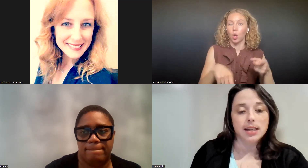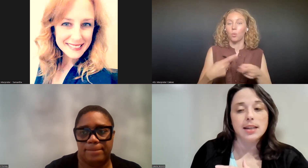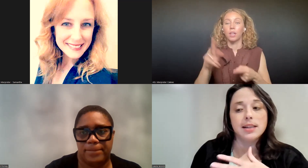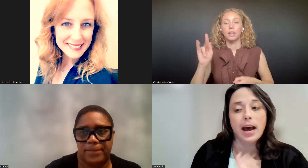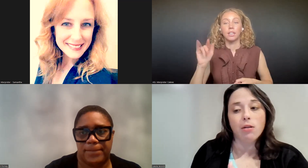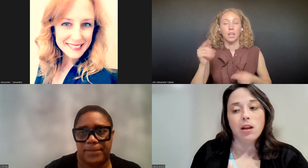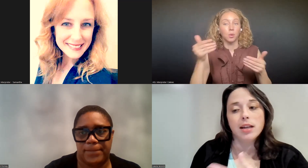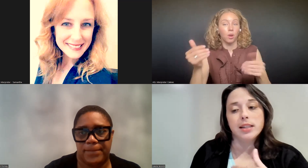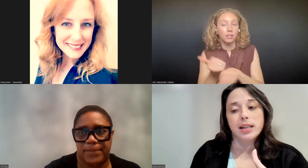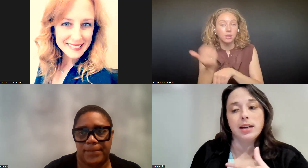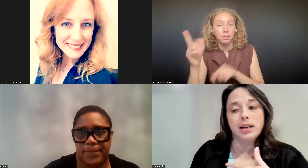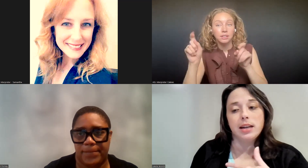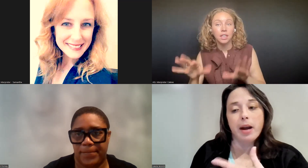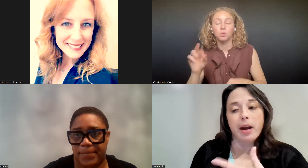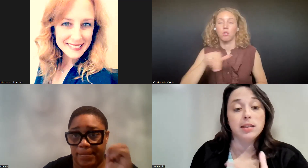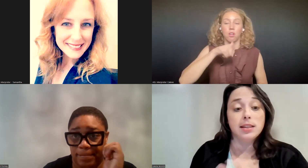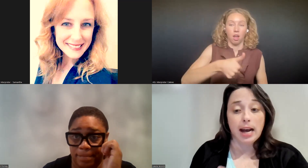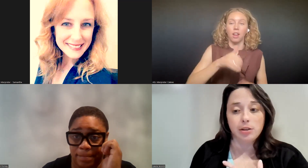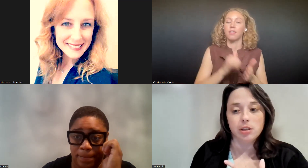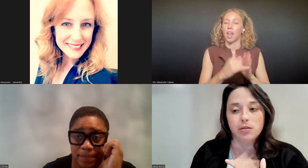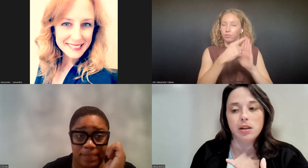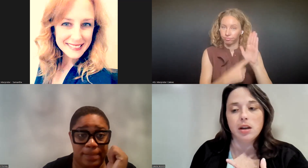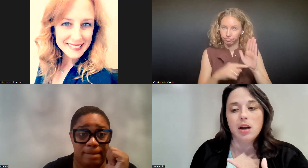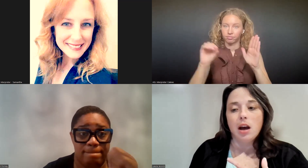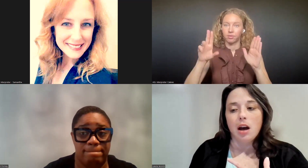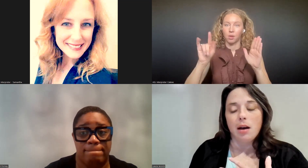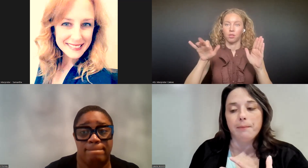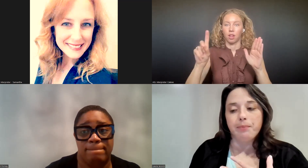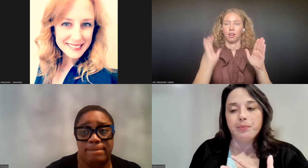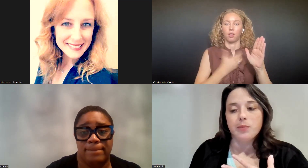isn't tested. It is outlined in Maryland statute.